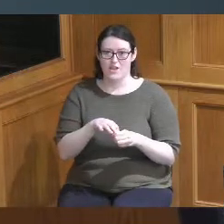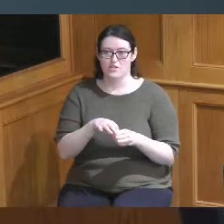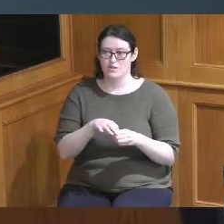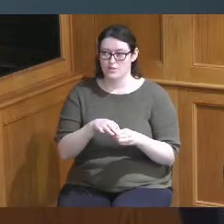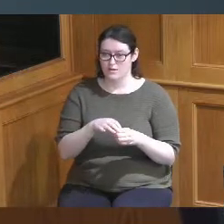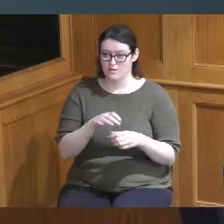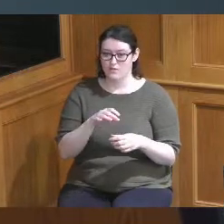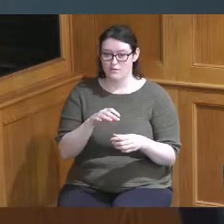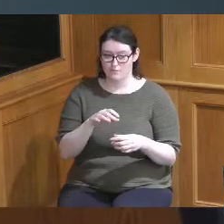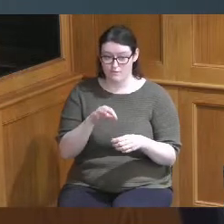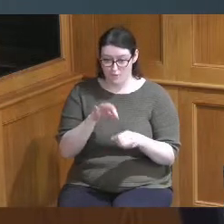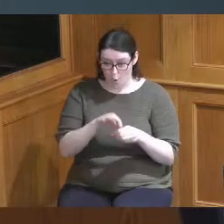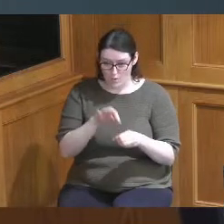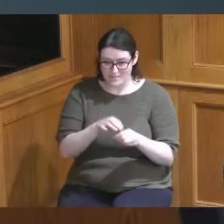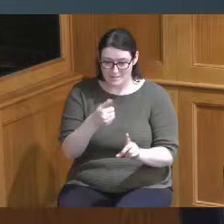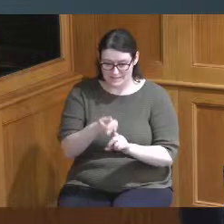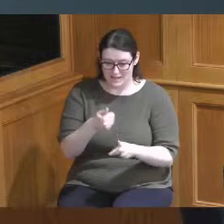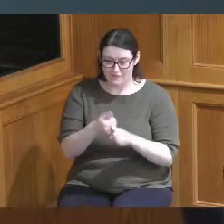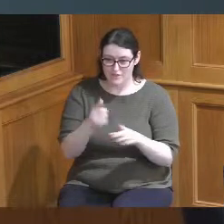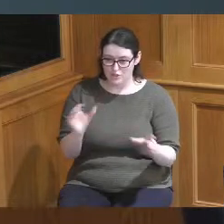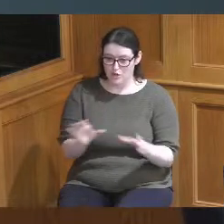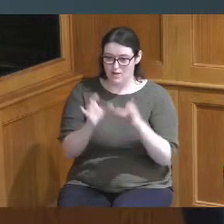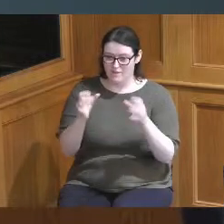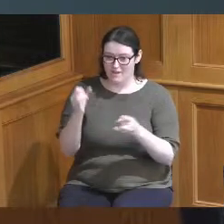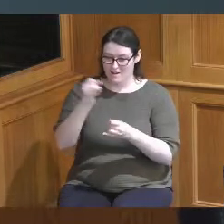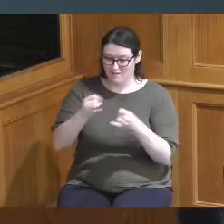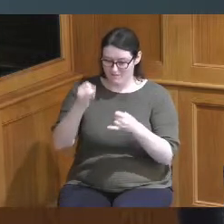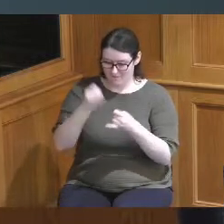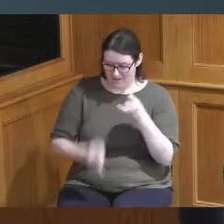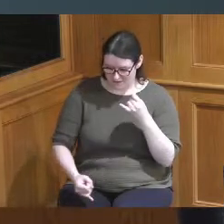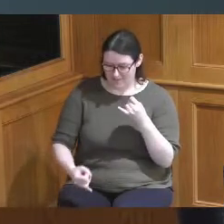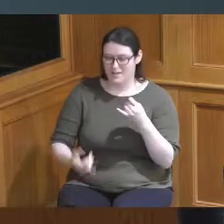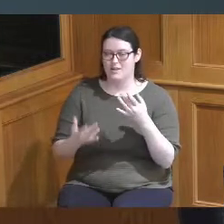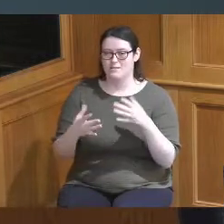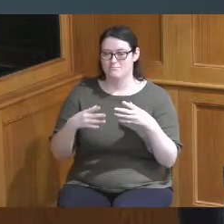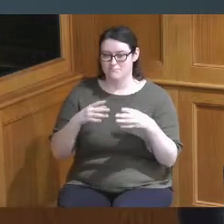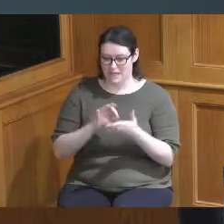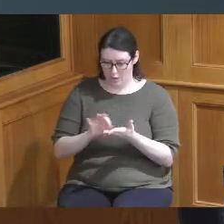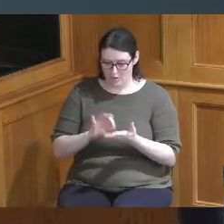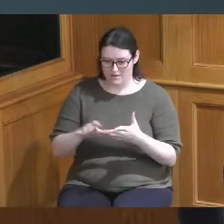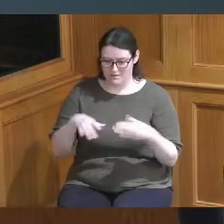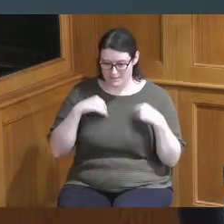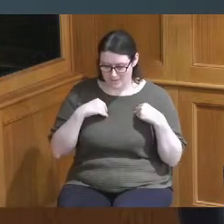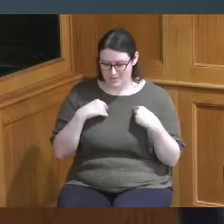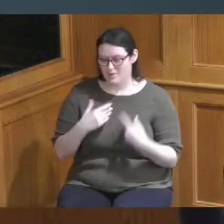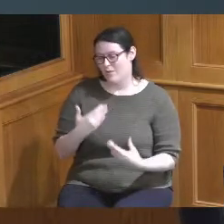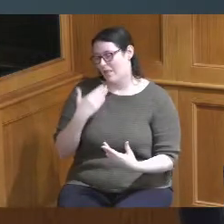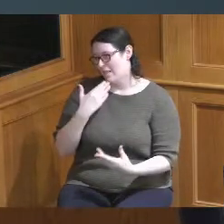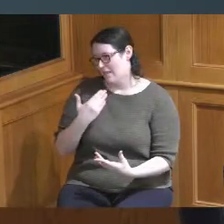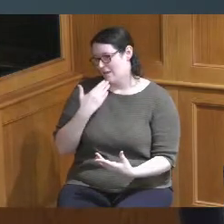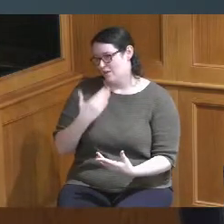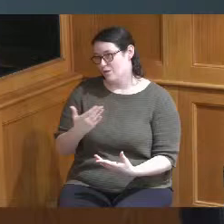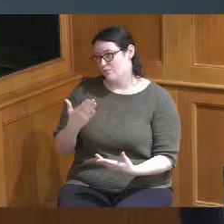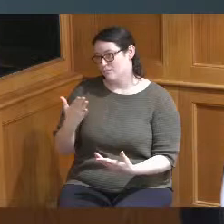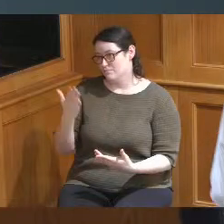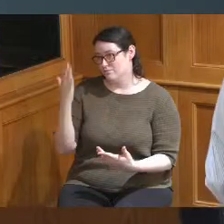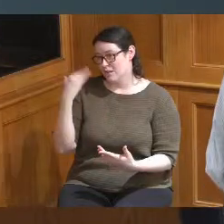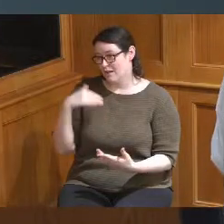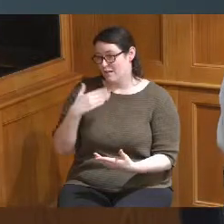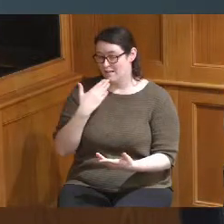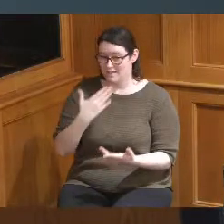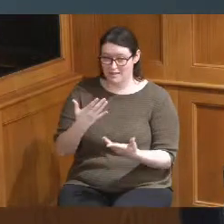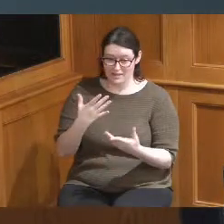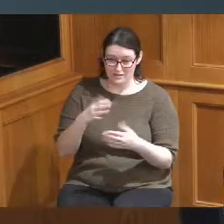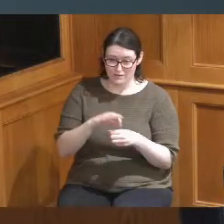were certified, and so they're finalized. I want to once again thank God. I want to thank the